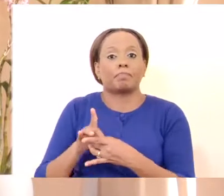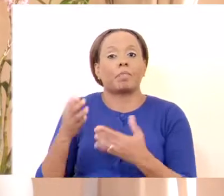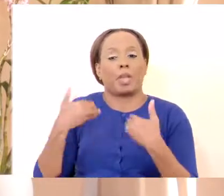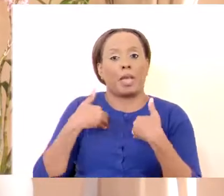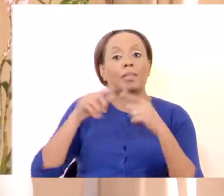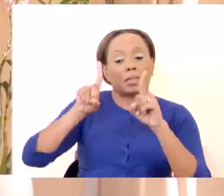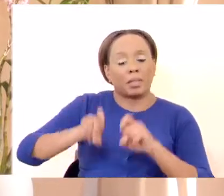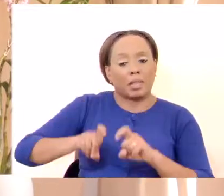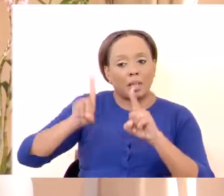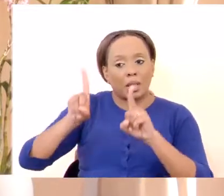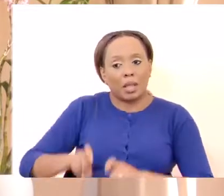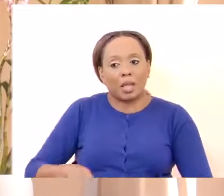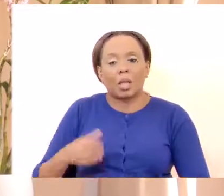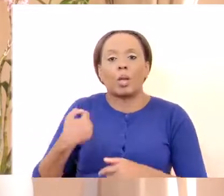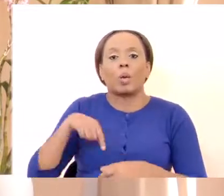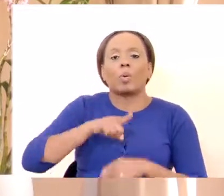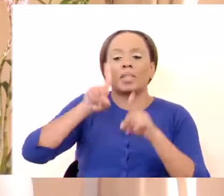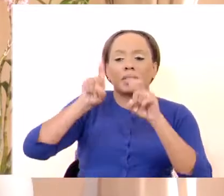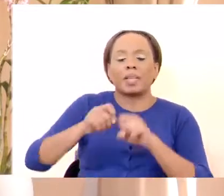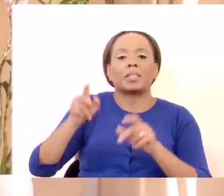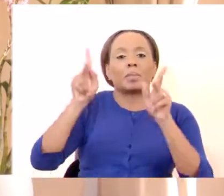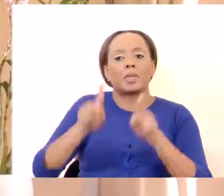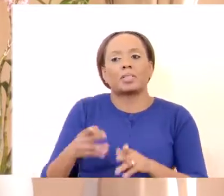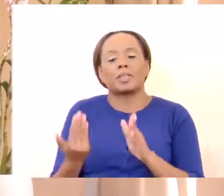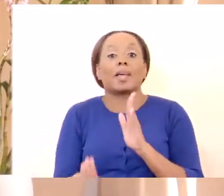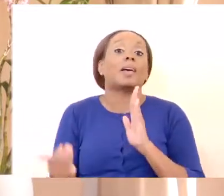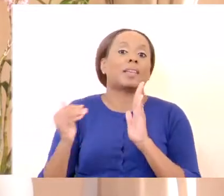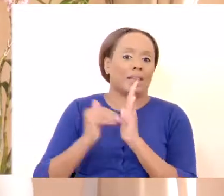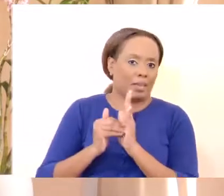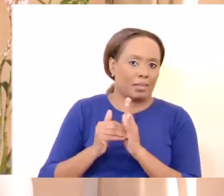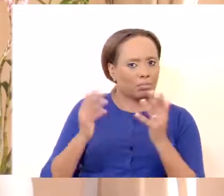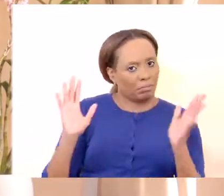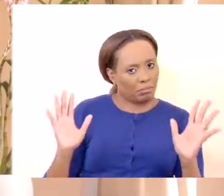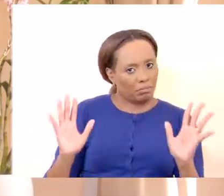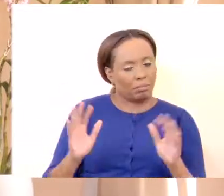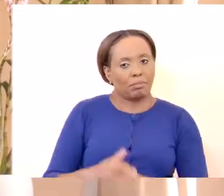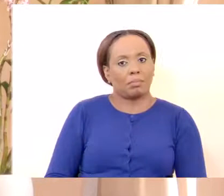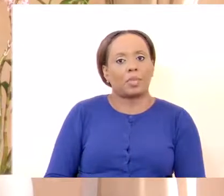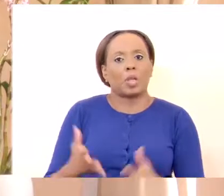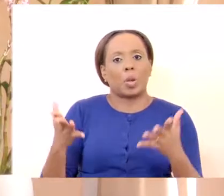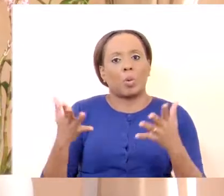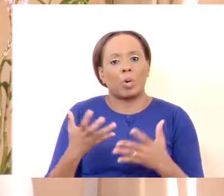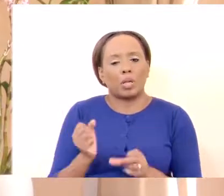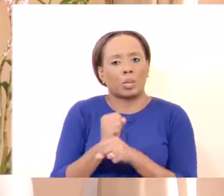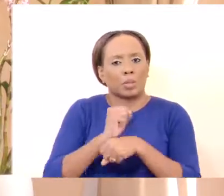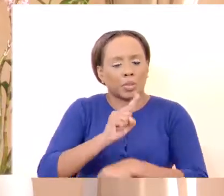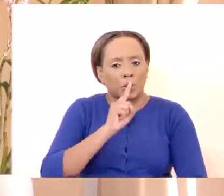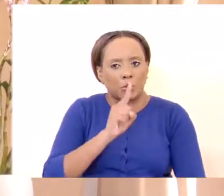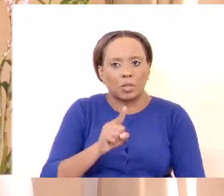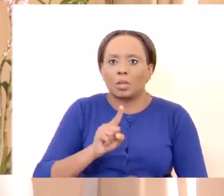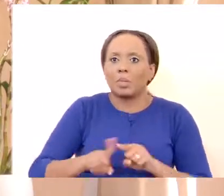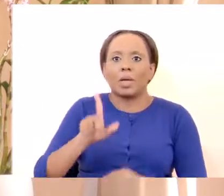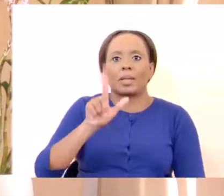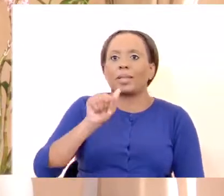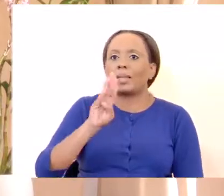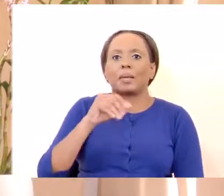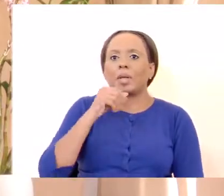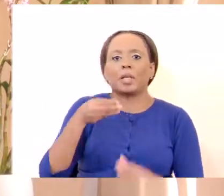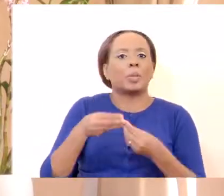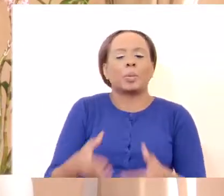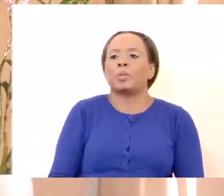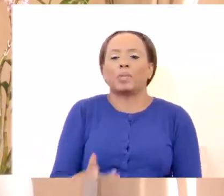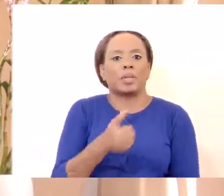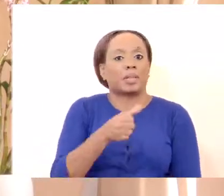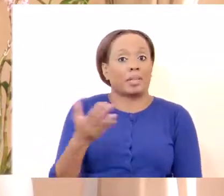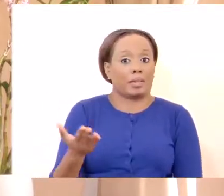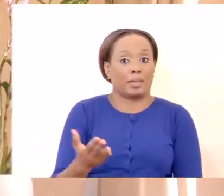lab, we reswabbed the persons so that we retested, reswabbed those persons. But the lab is not losing samples, and